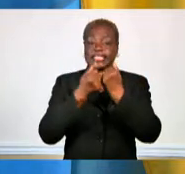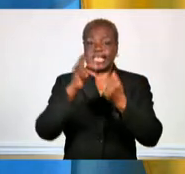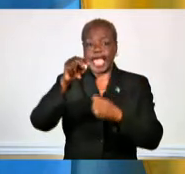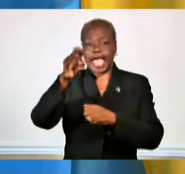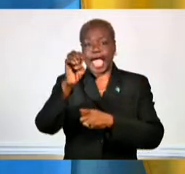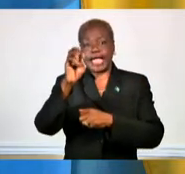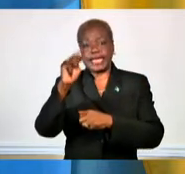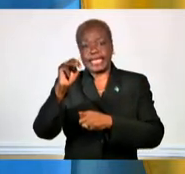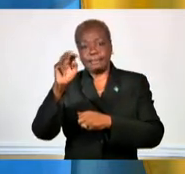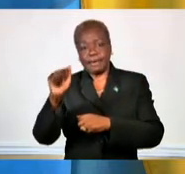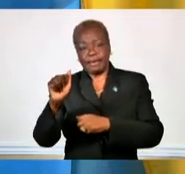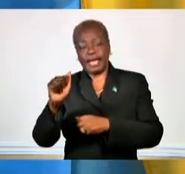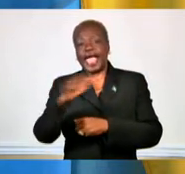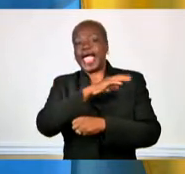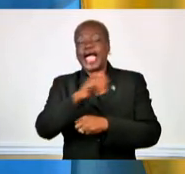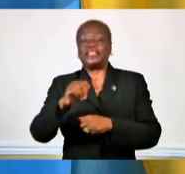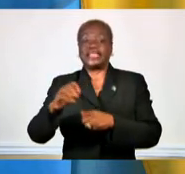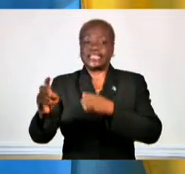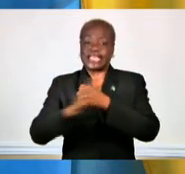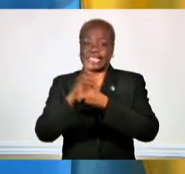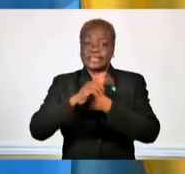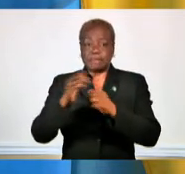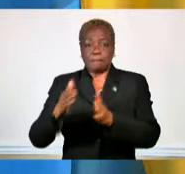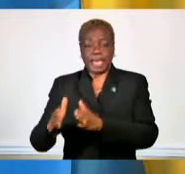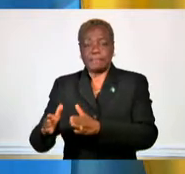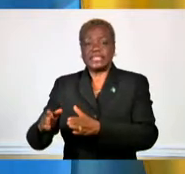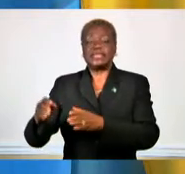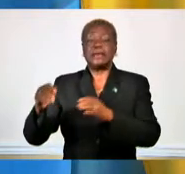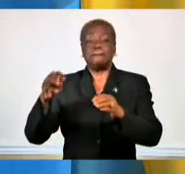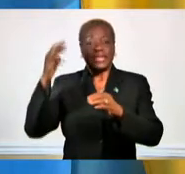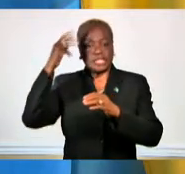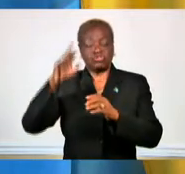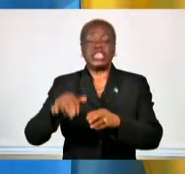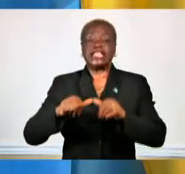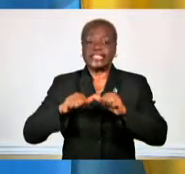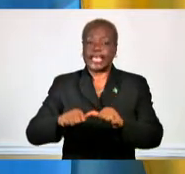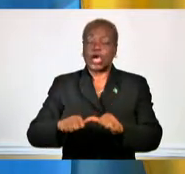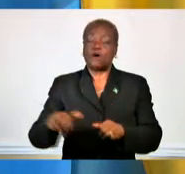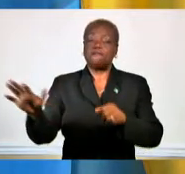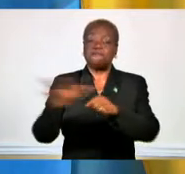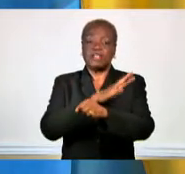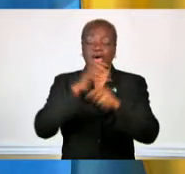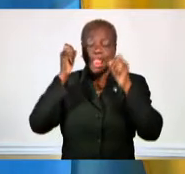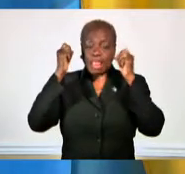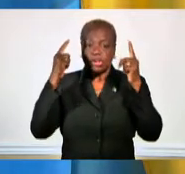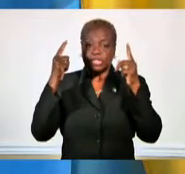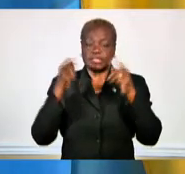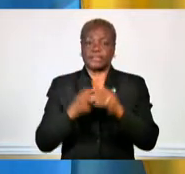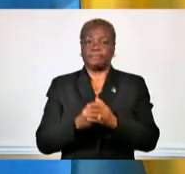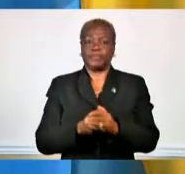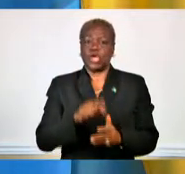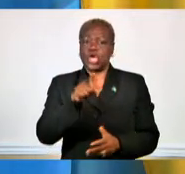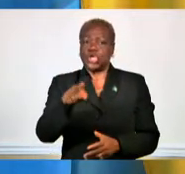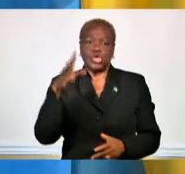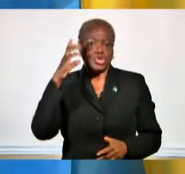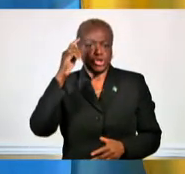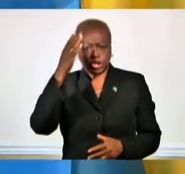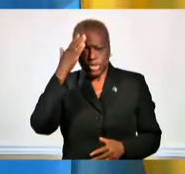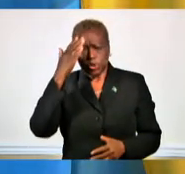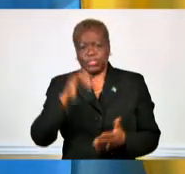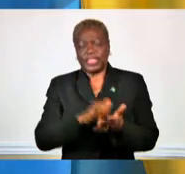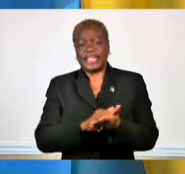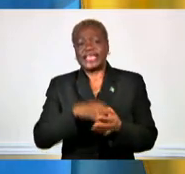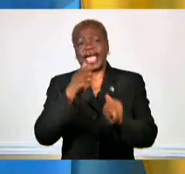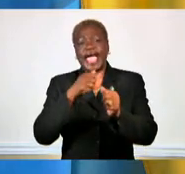and the Disaster Preparedness Ministry remain on full alert. You should ensure